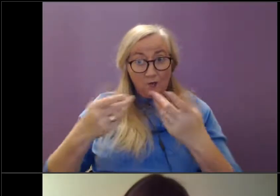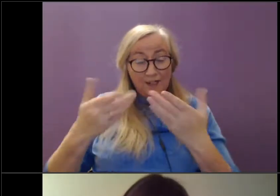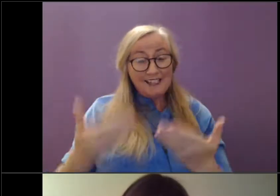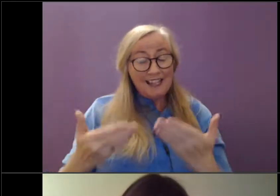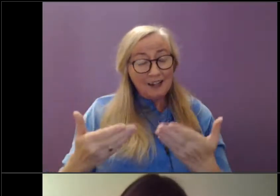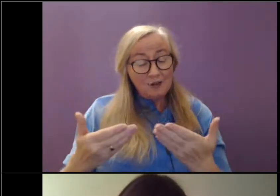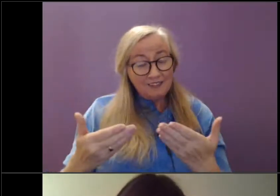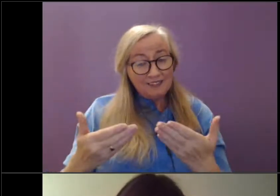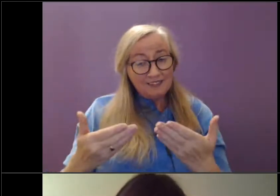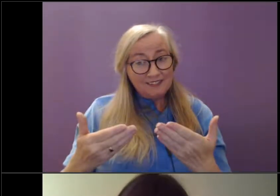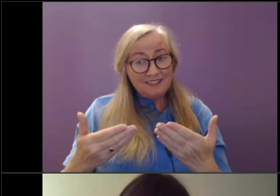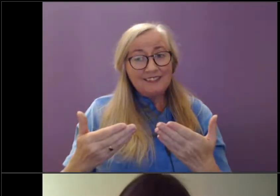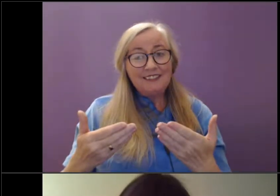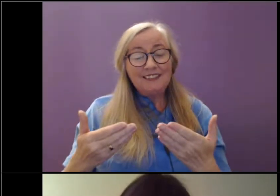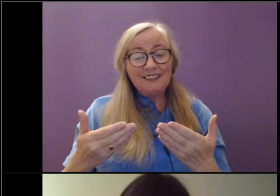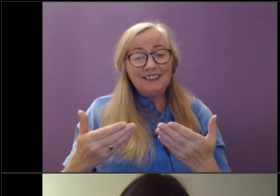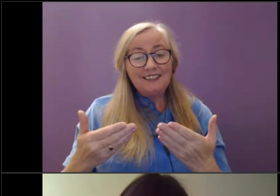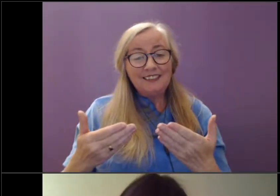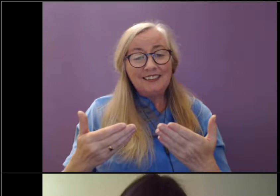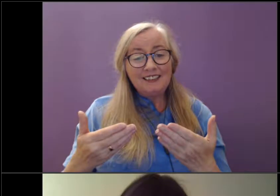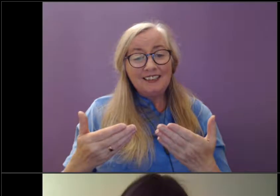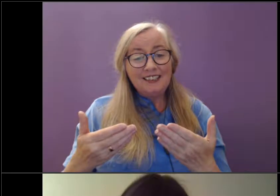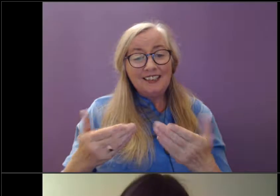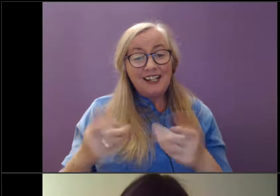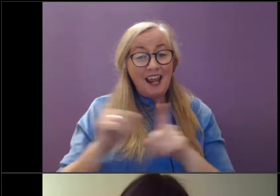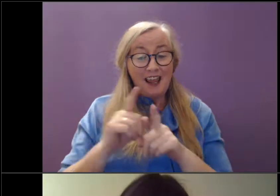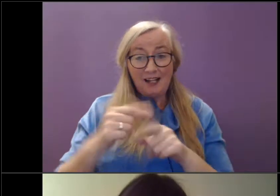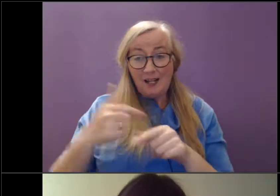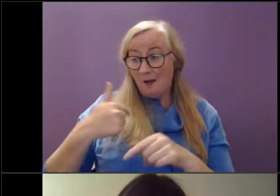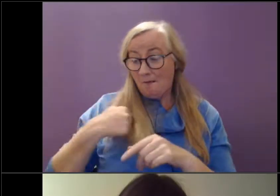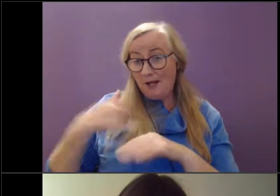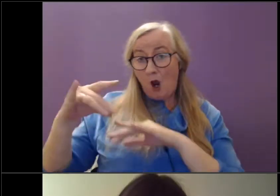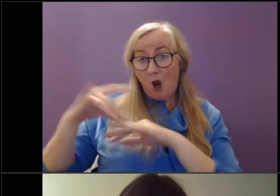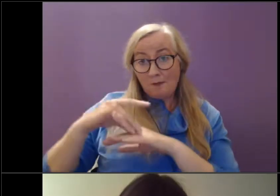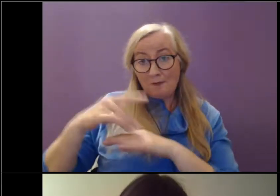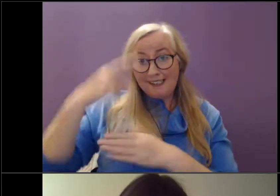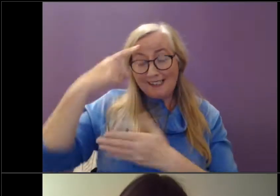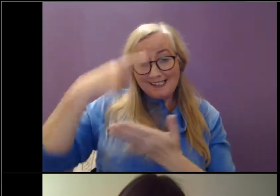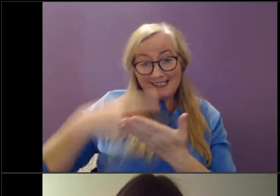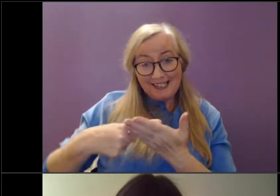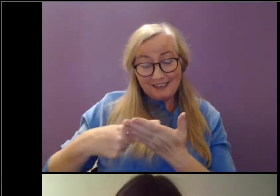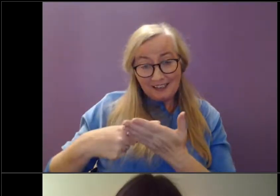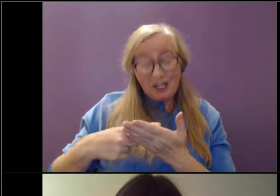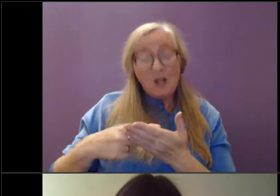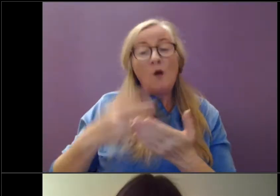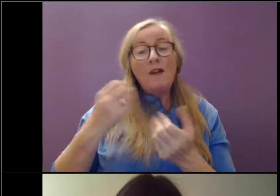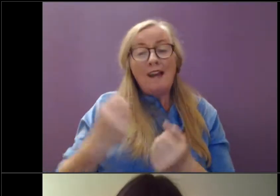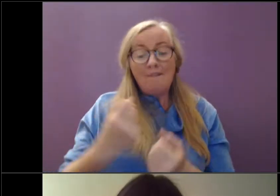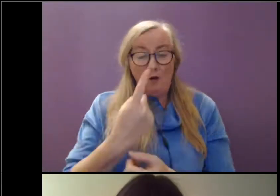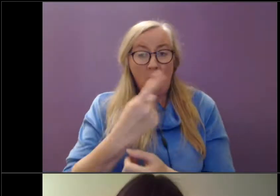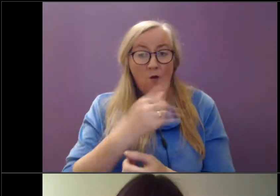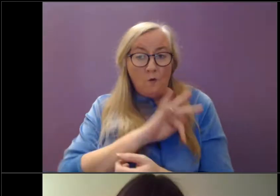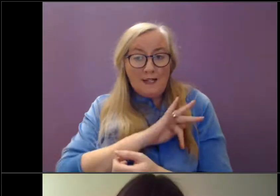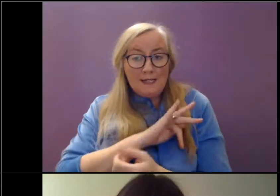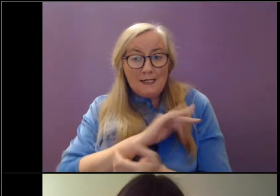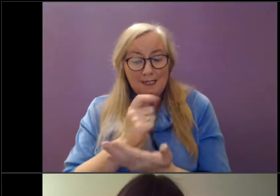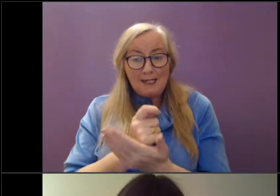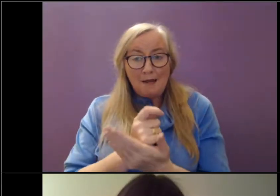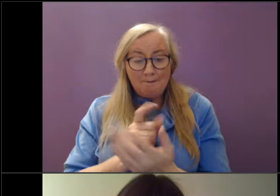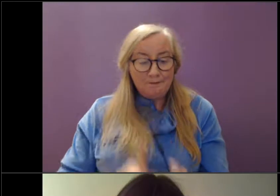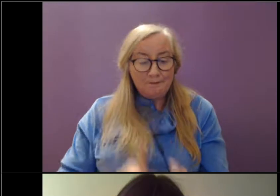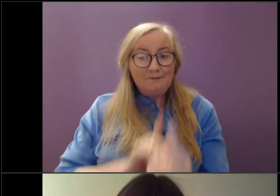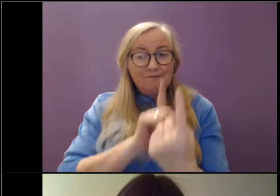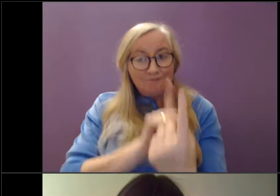suppose, what myself and my husband have decided to do is that we're each going to spend individual time with each